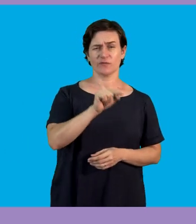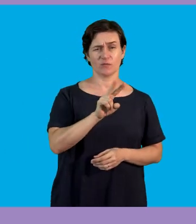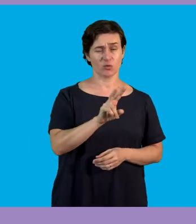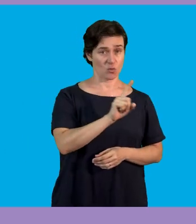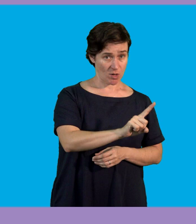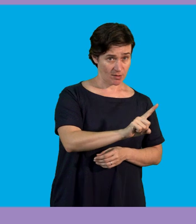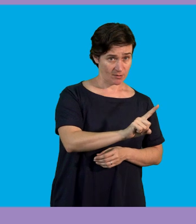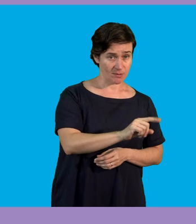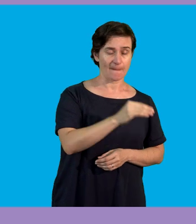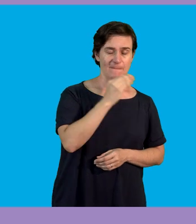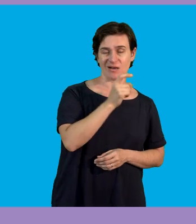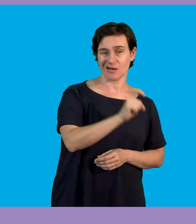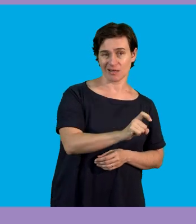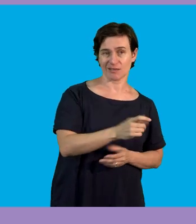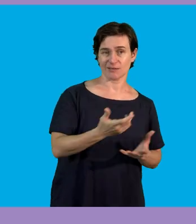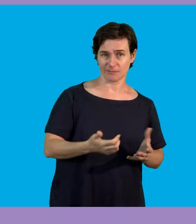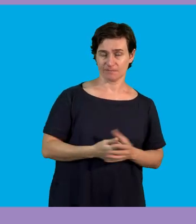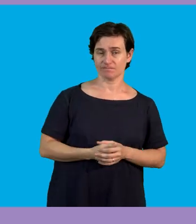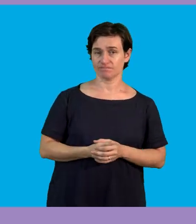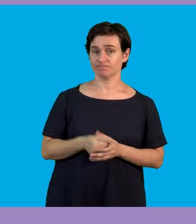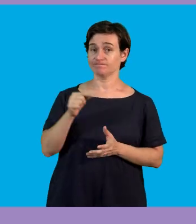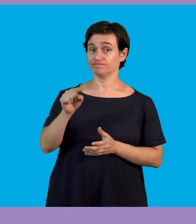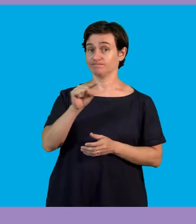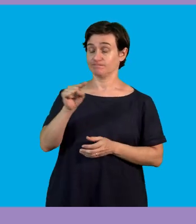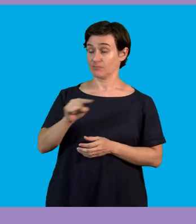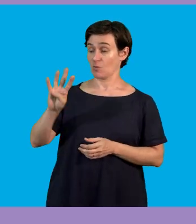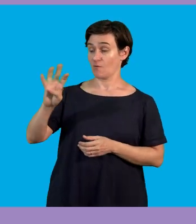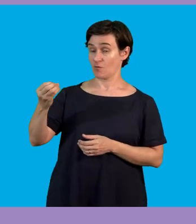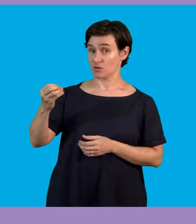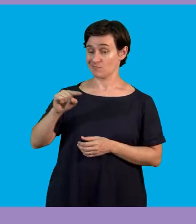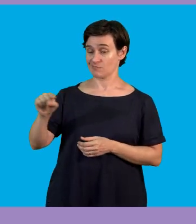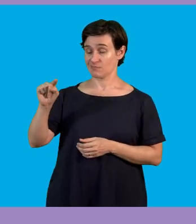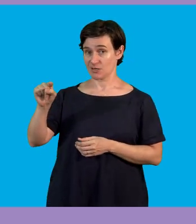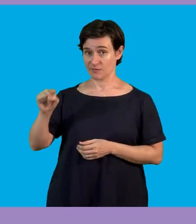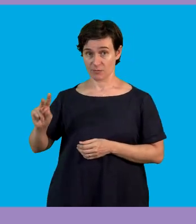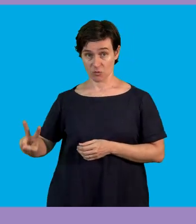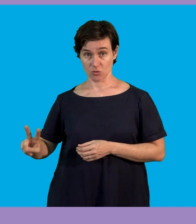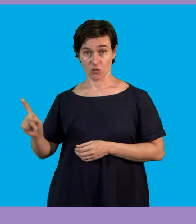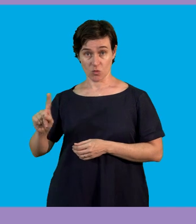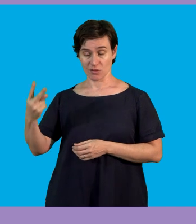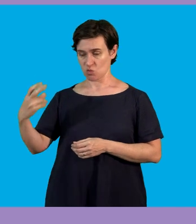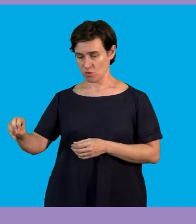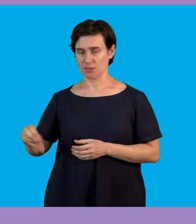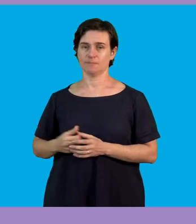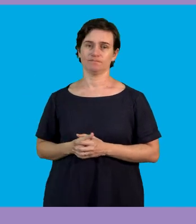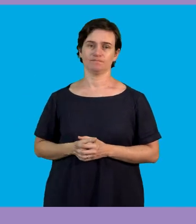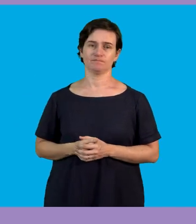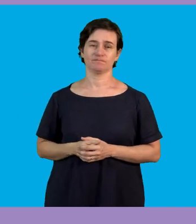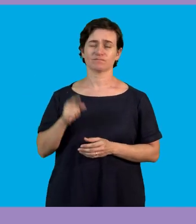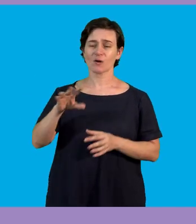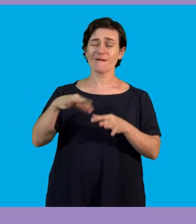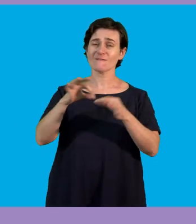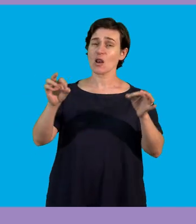1. And 1 multiplied by x is x. 40 divided by 2 is 20.